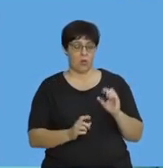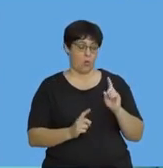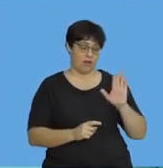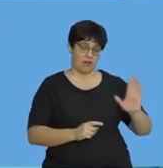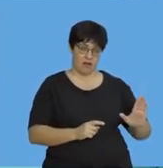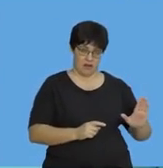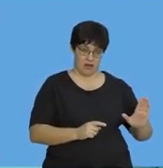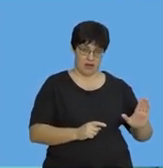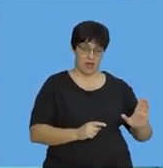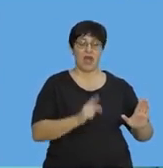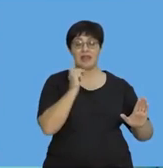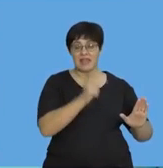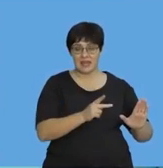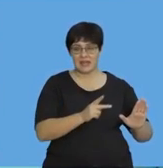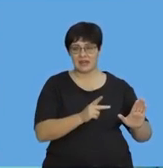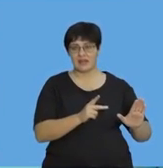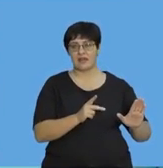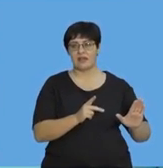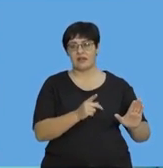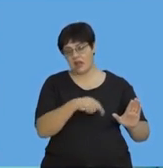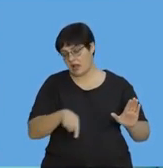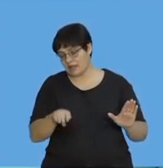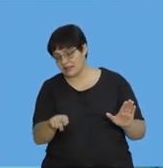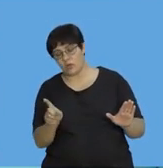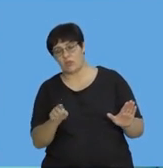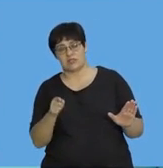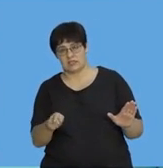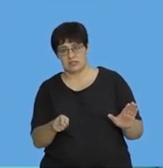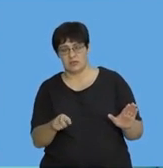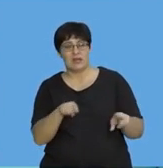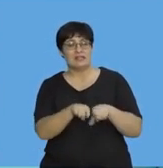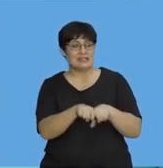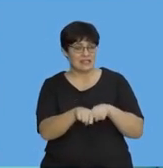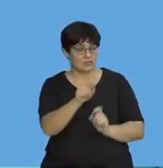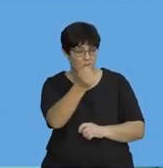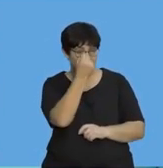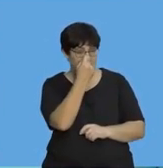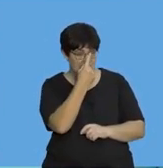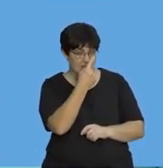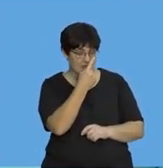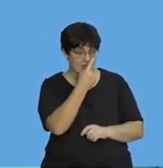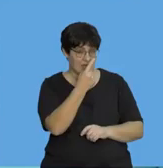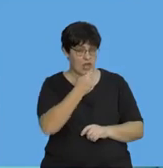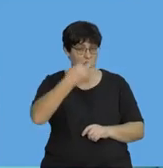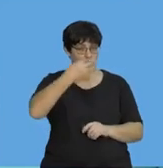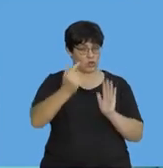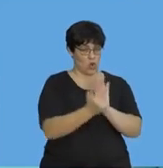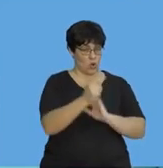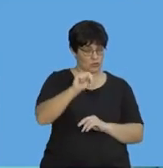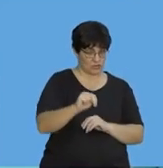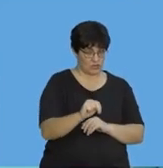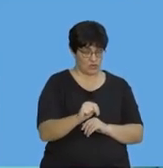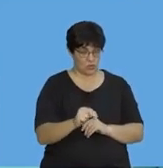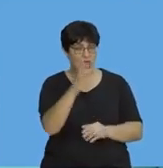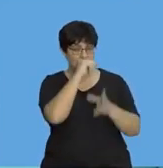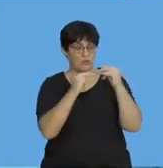force on one and then ask you what's the force on the other, because we're testing, do you understand Newton's third law? So they